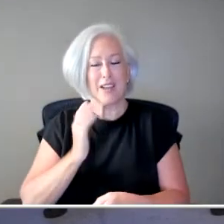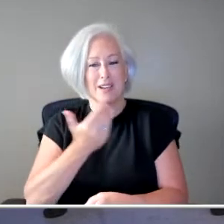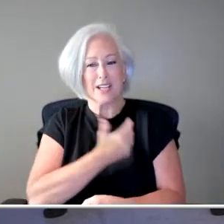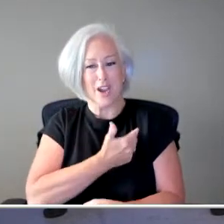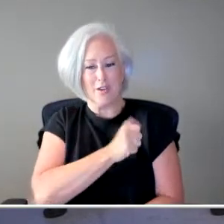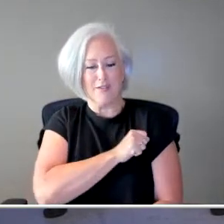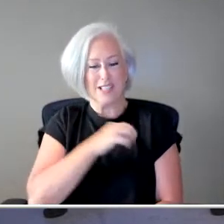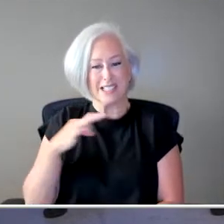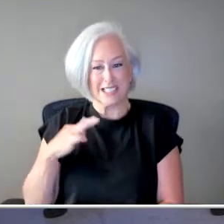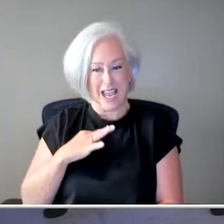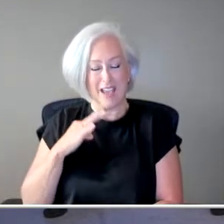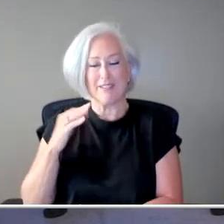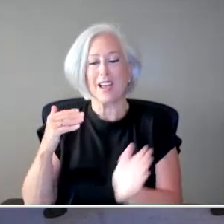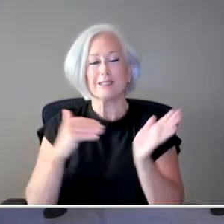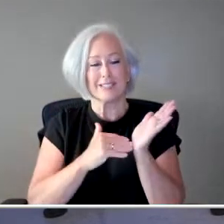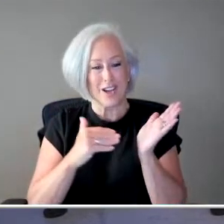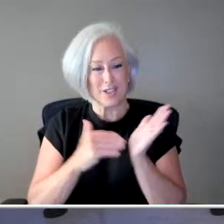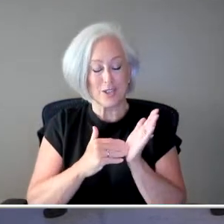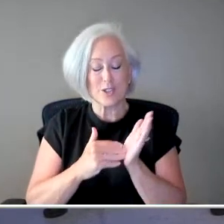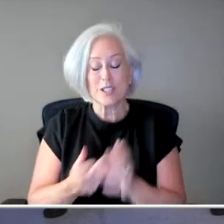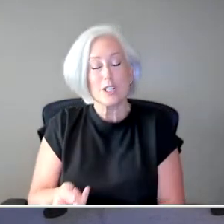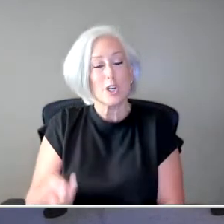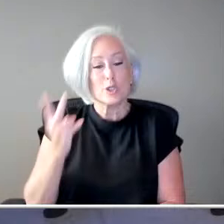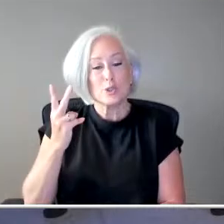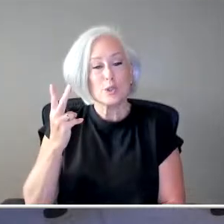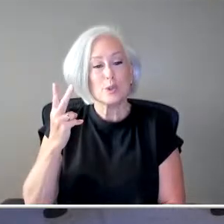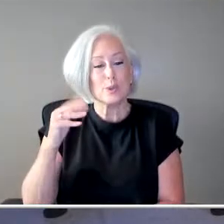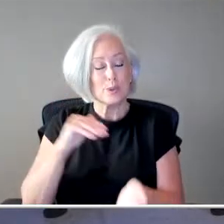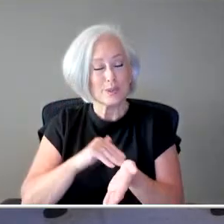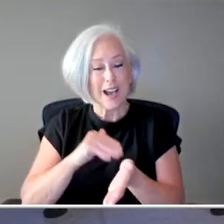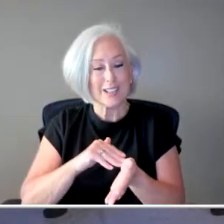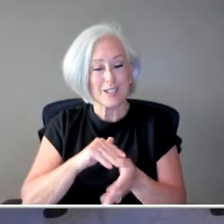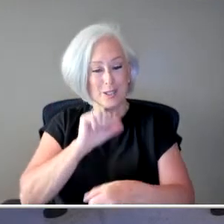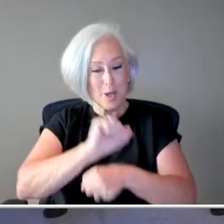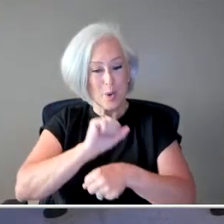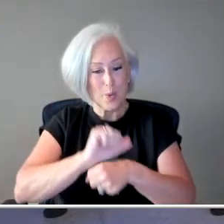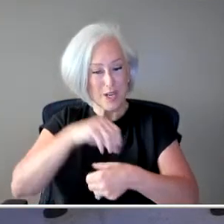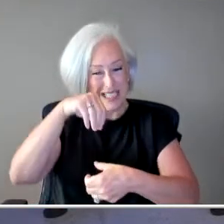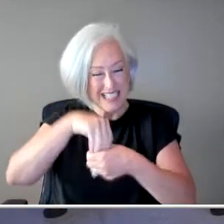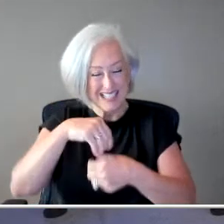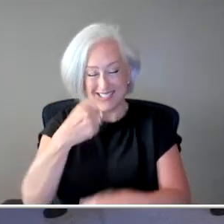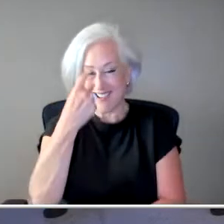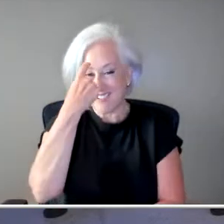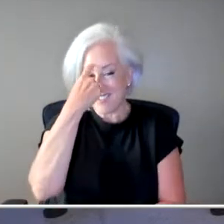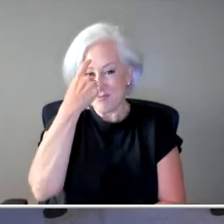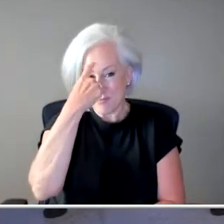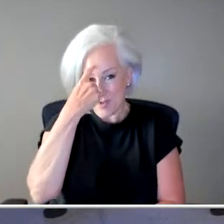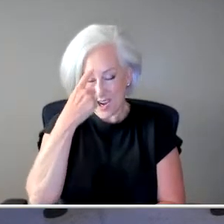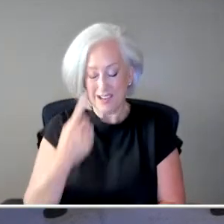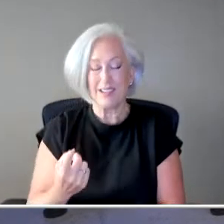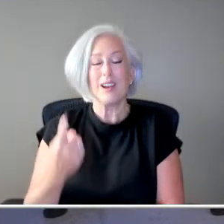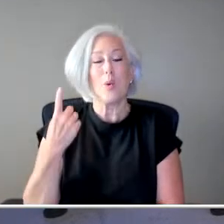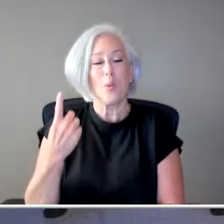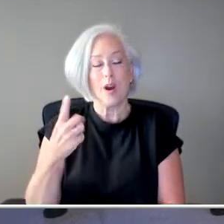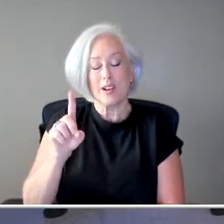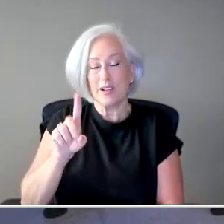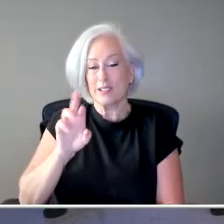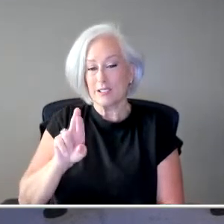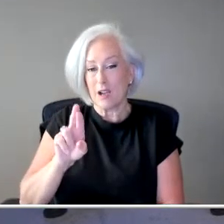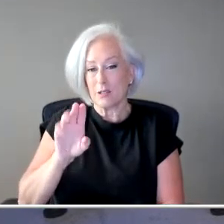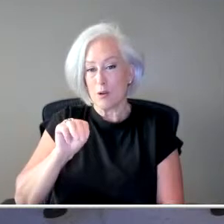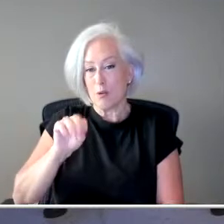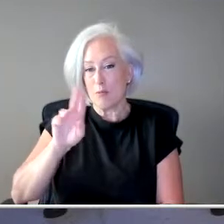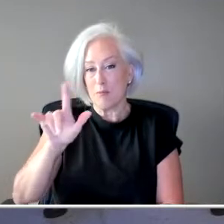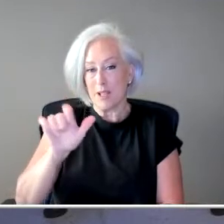two doctors working inside the brain. Dr. Brian Milligan across from me is one of the health system's neurosurgeons, and then Dr. Alan Reeves is the